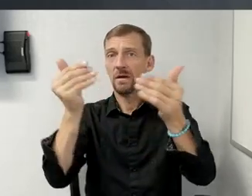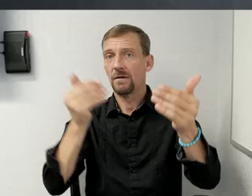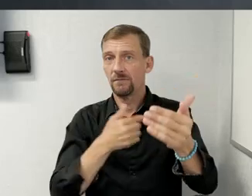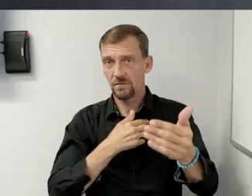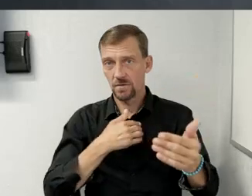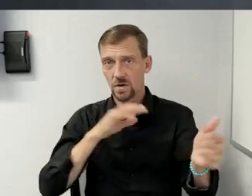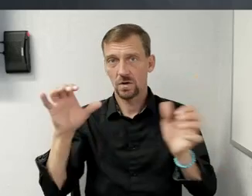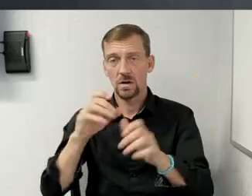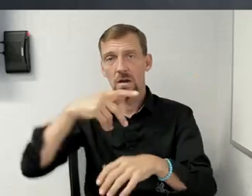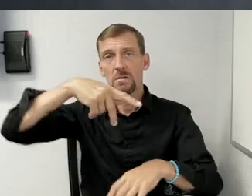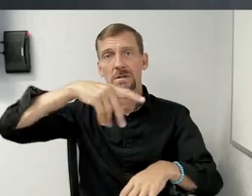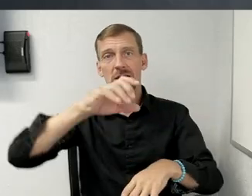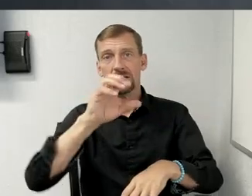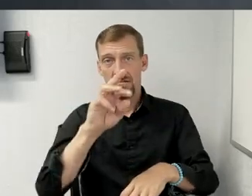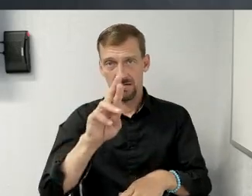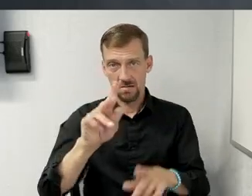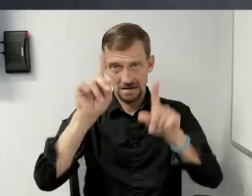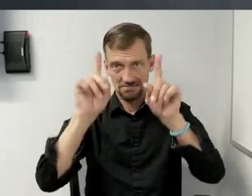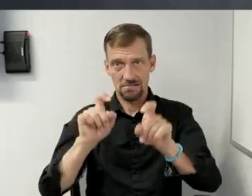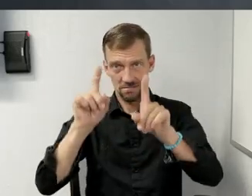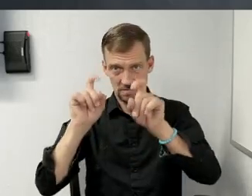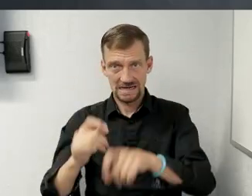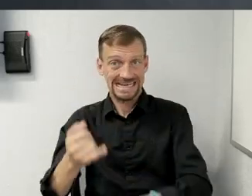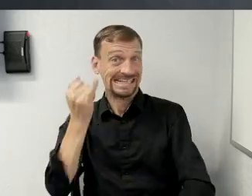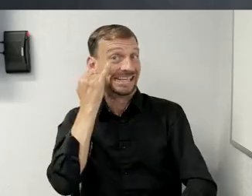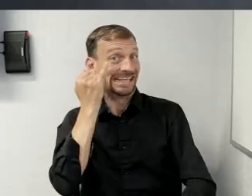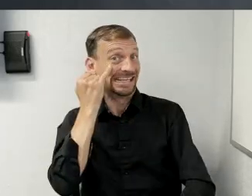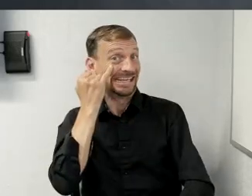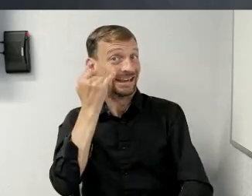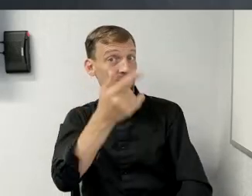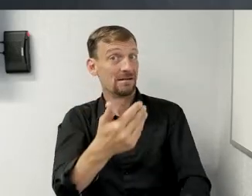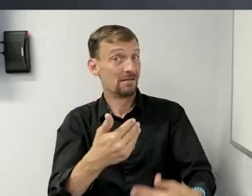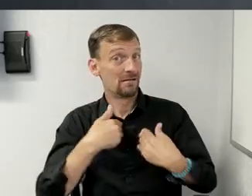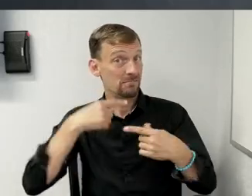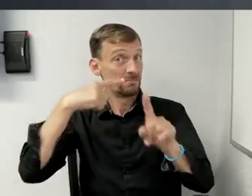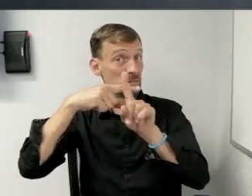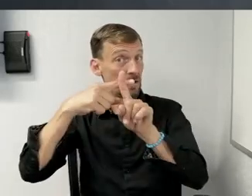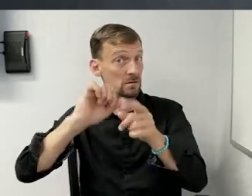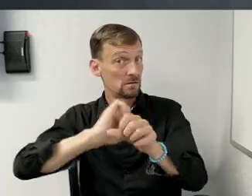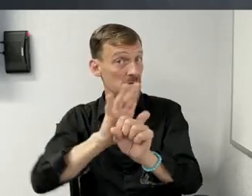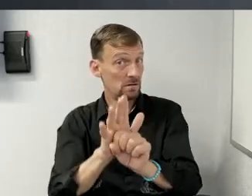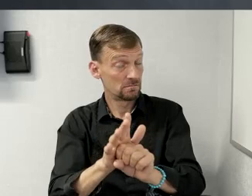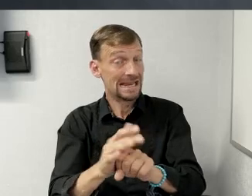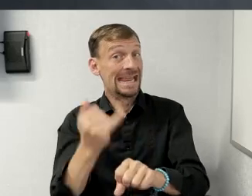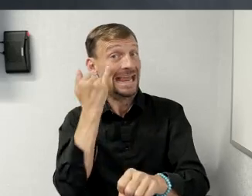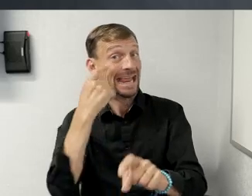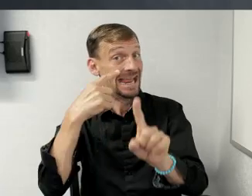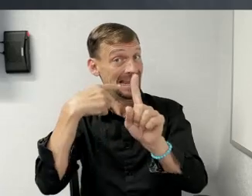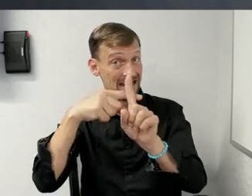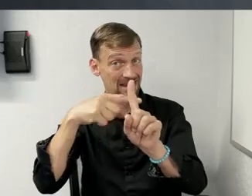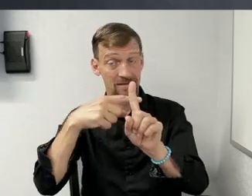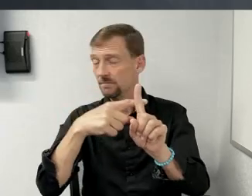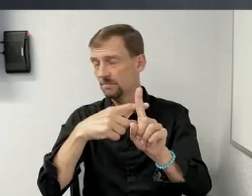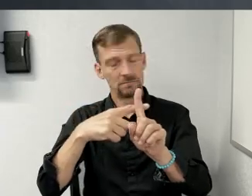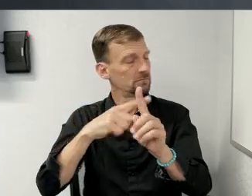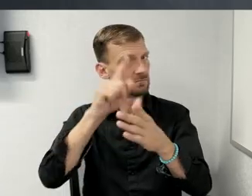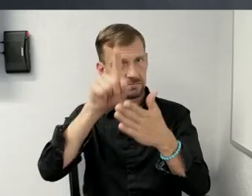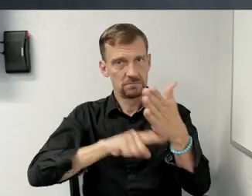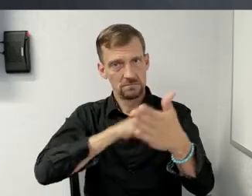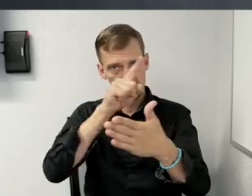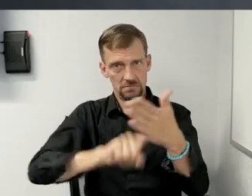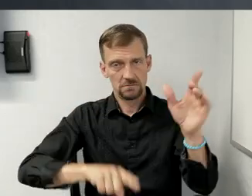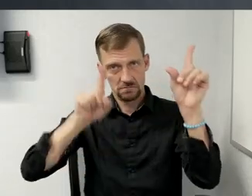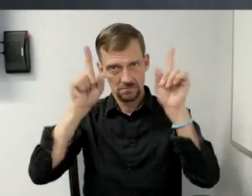we do the PCR molecular test to determine if they have the virus or not. If they have the virus, we cancel the